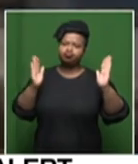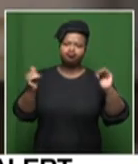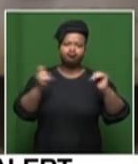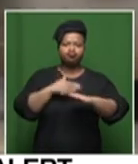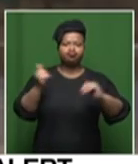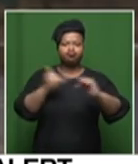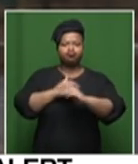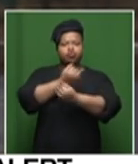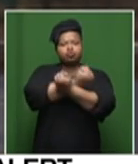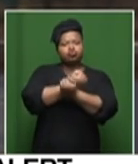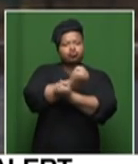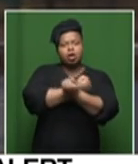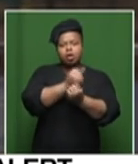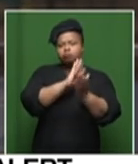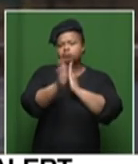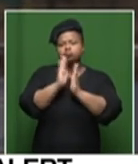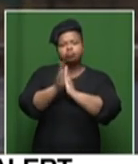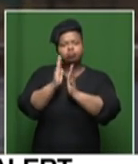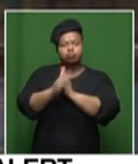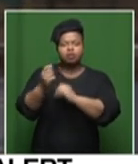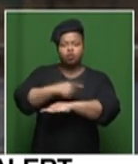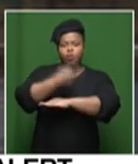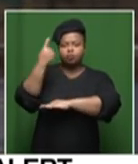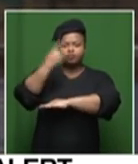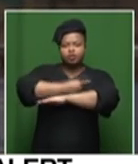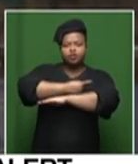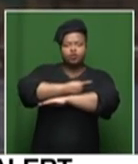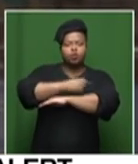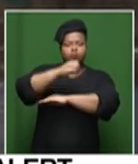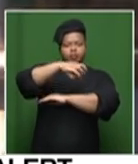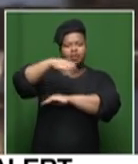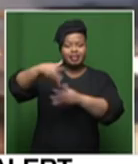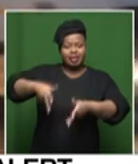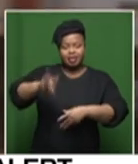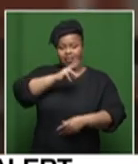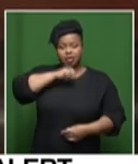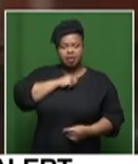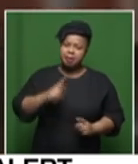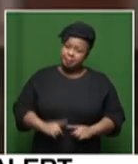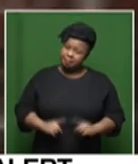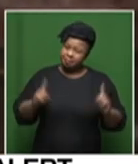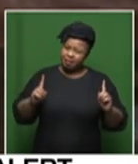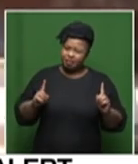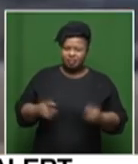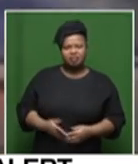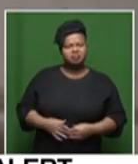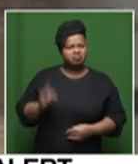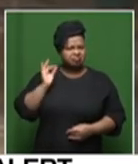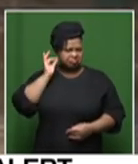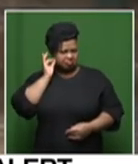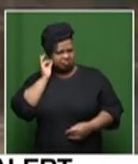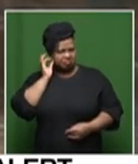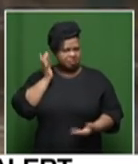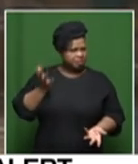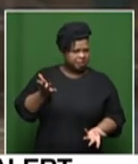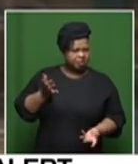and trucks to pass the major toll gates in KwaZulu-Natal. But there are reports, unconfirmed